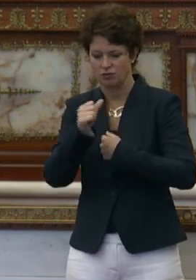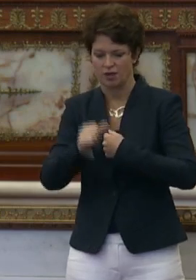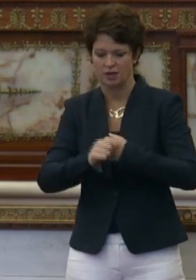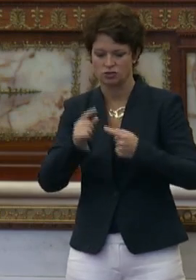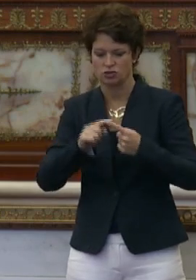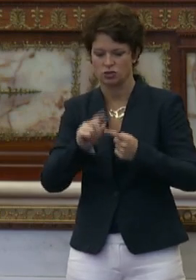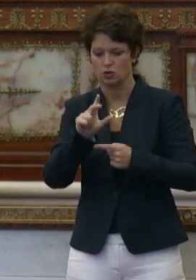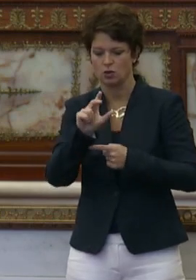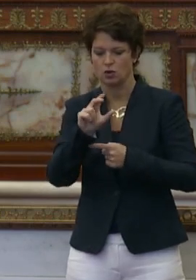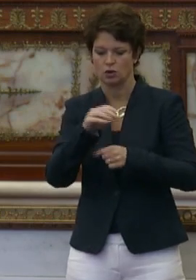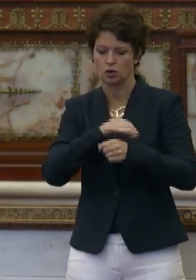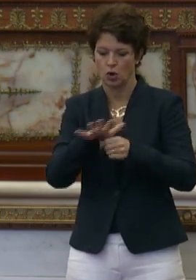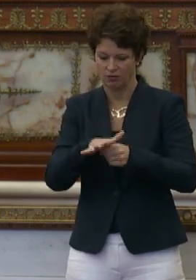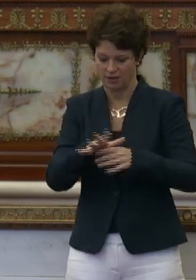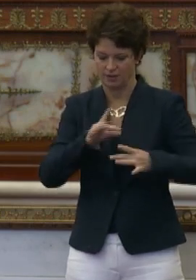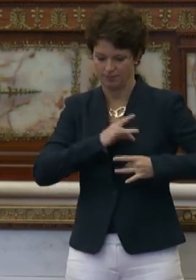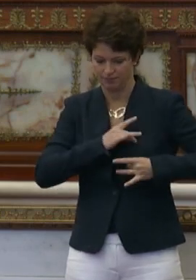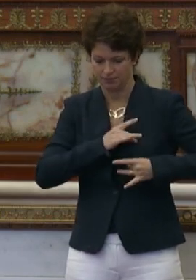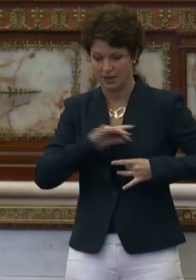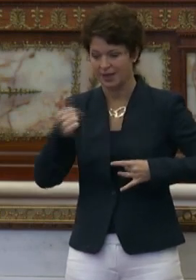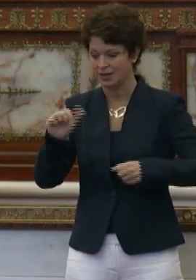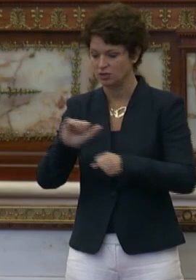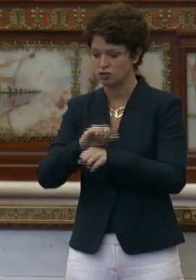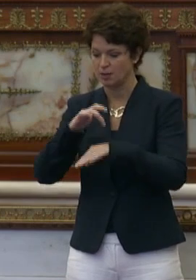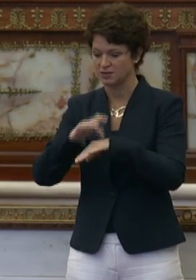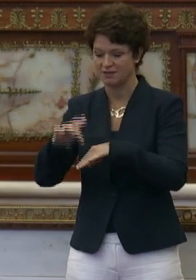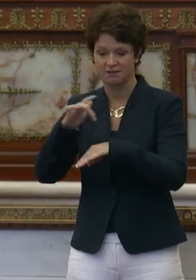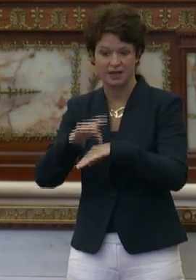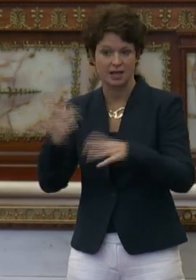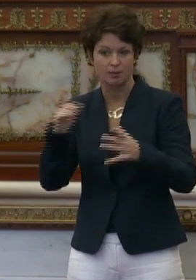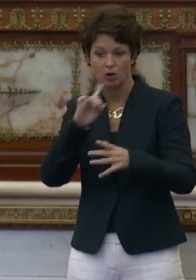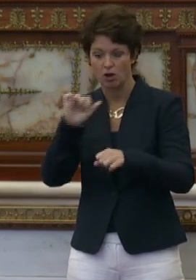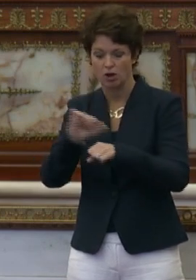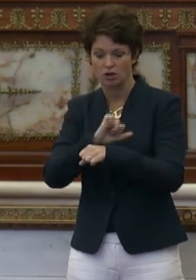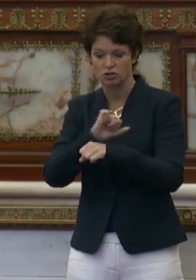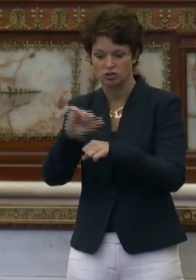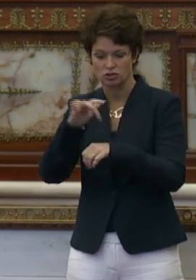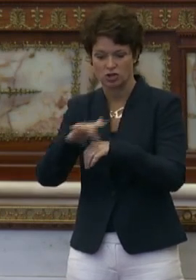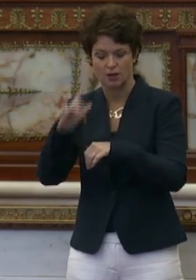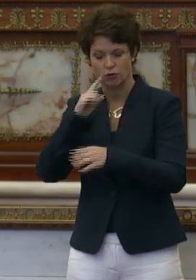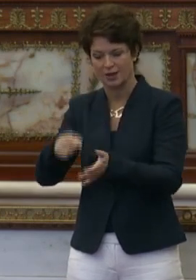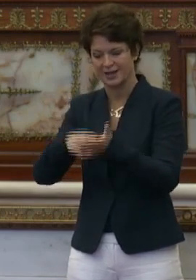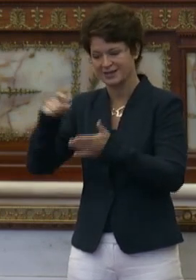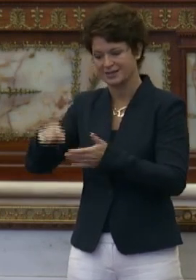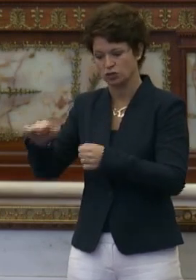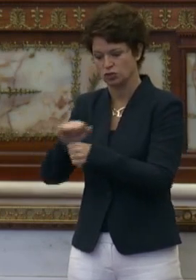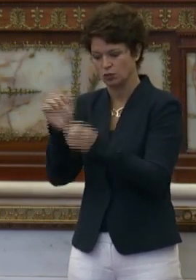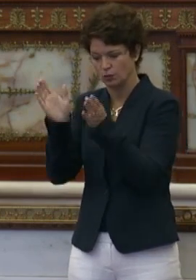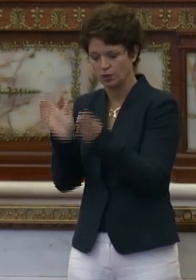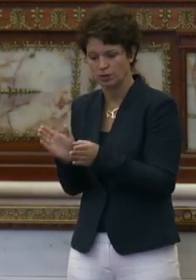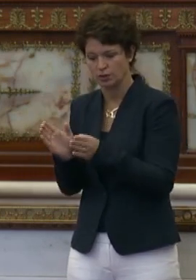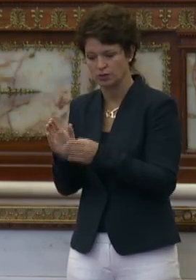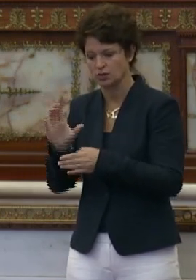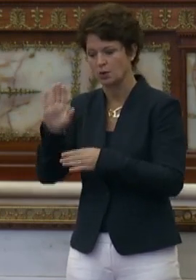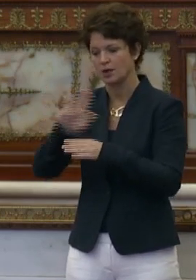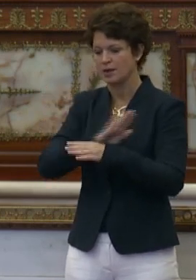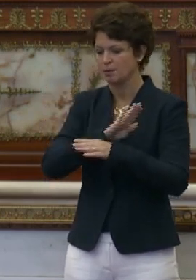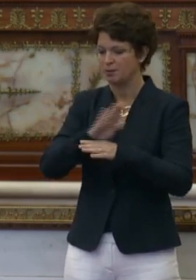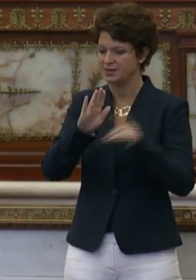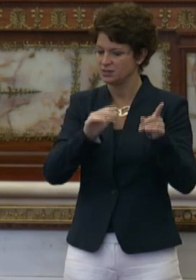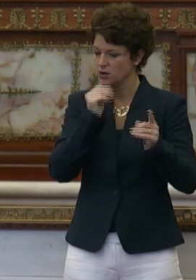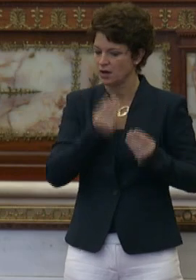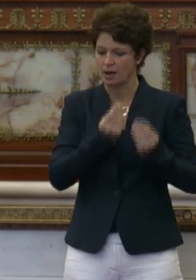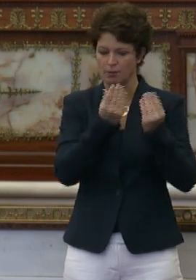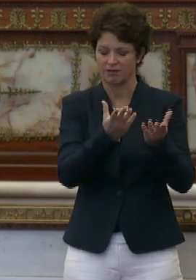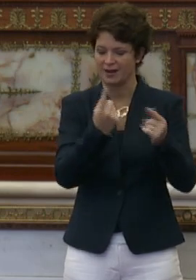process. Any jobs that are available now for people are only jobs that are used for essential workers where corporations are not